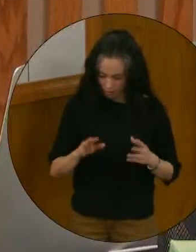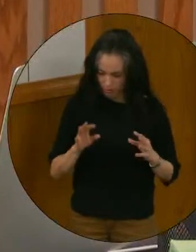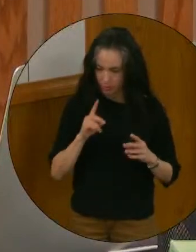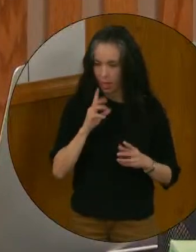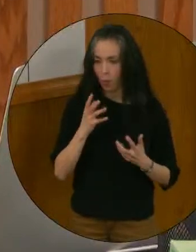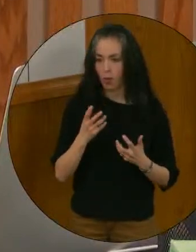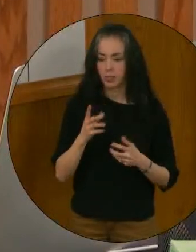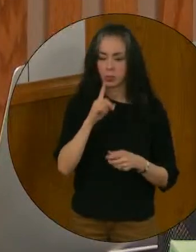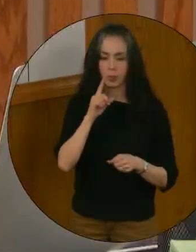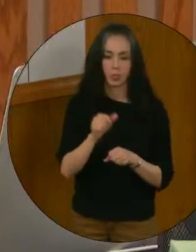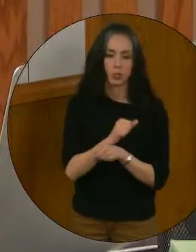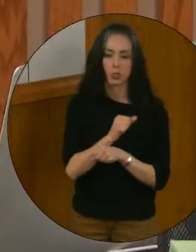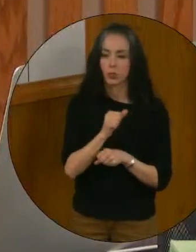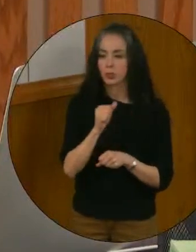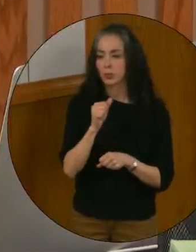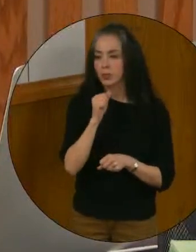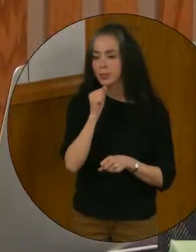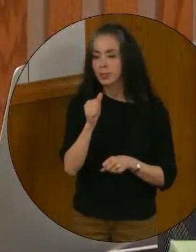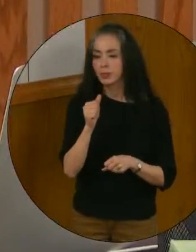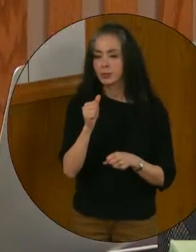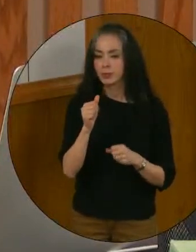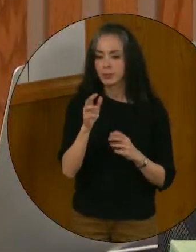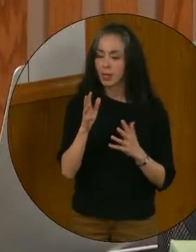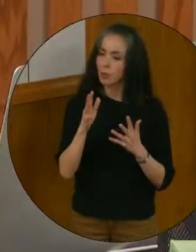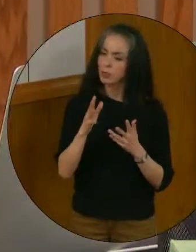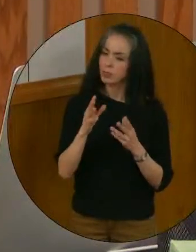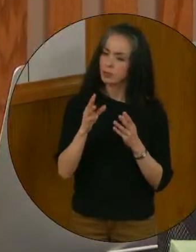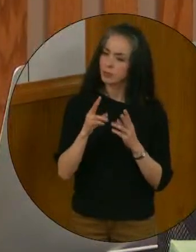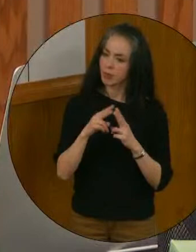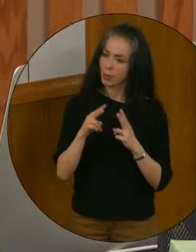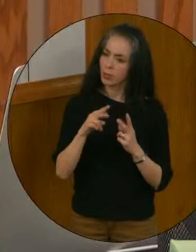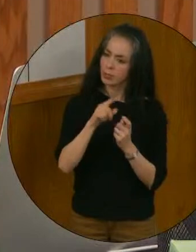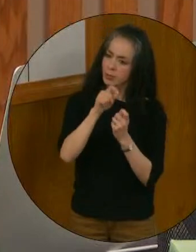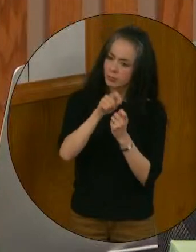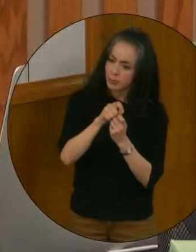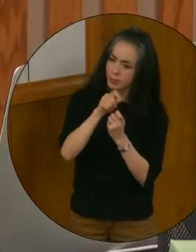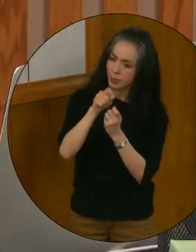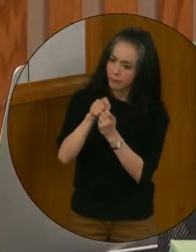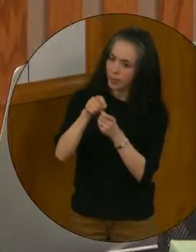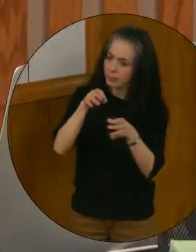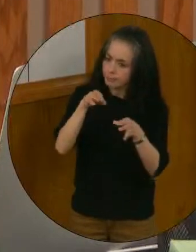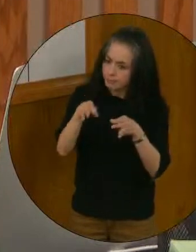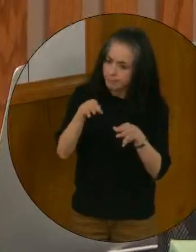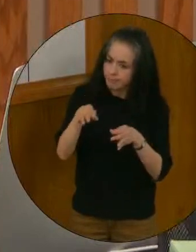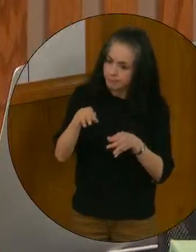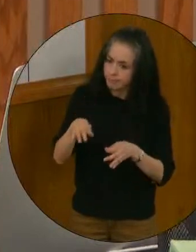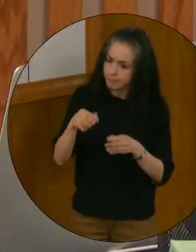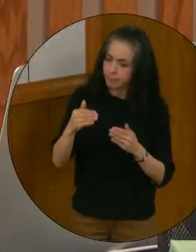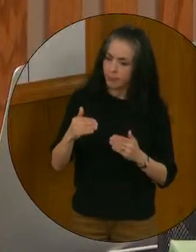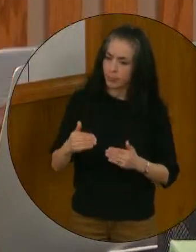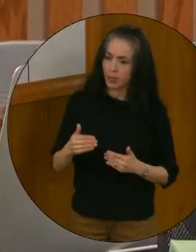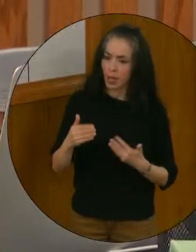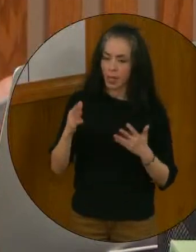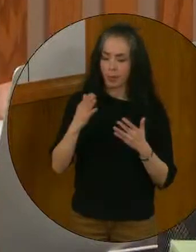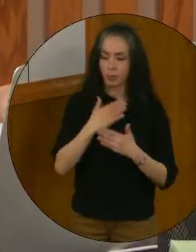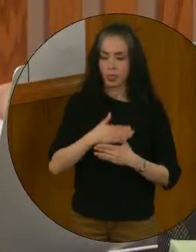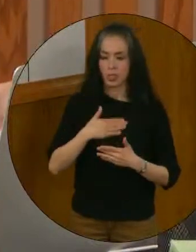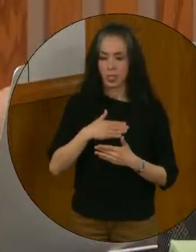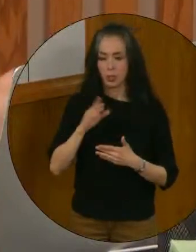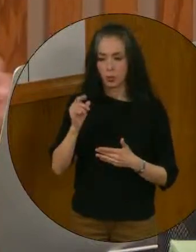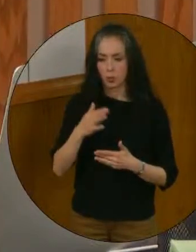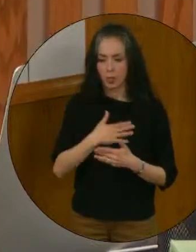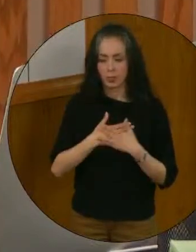wasn't, but it was intentional, and again, appreciate your grace in having this sent to you